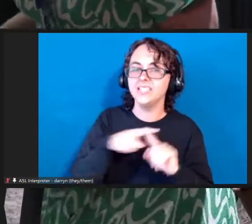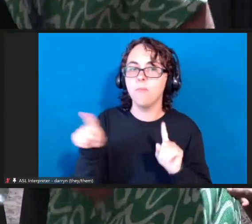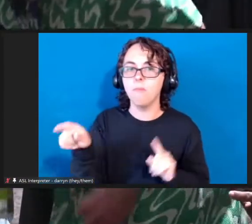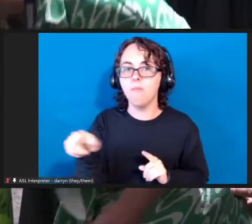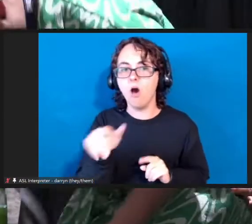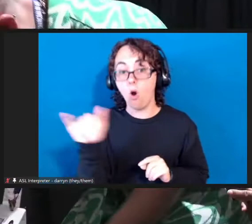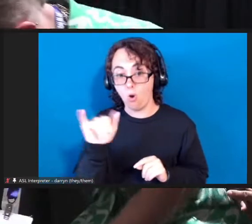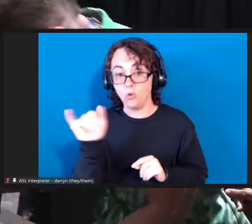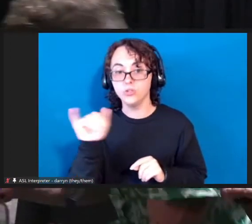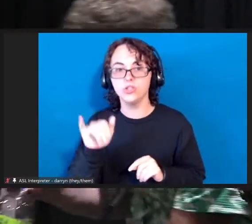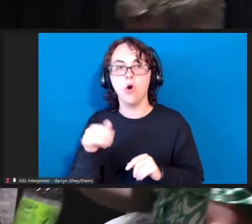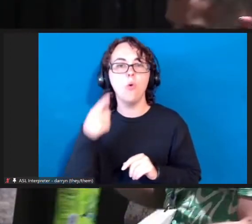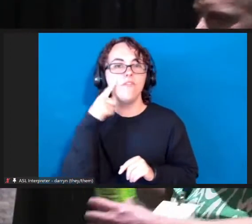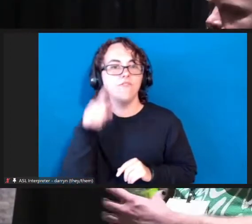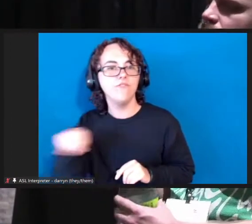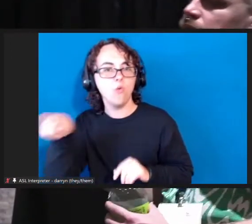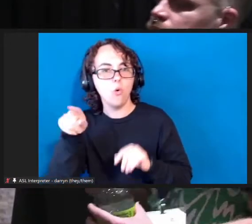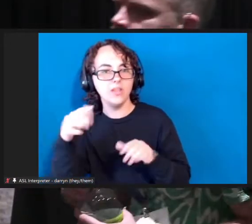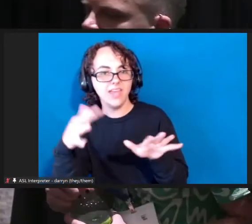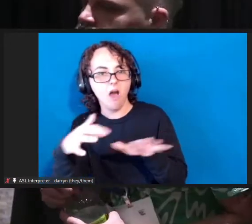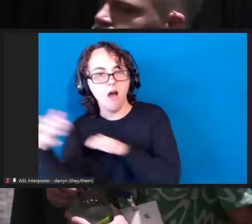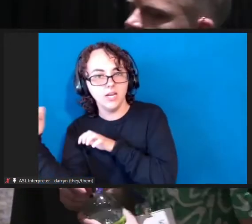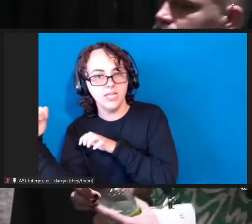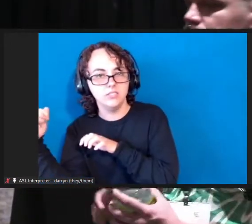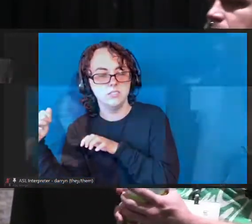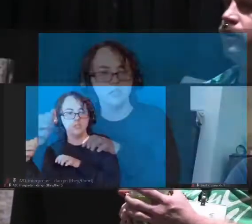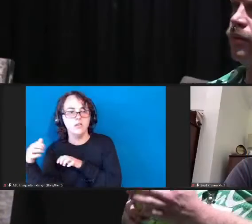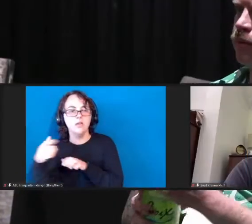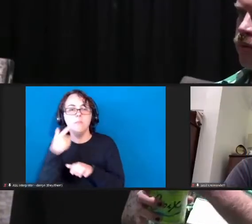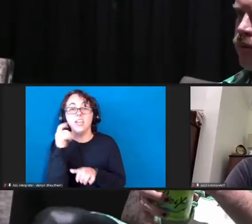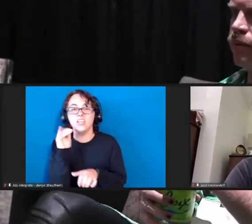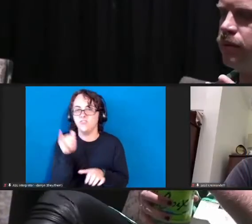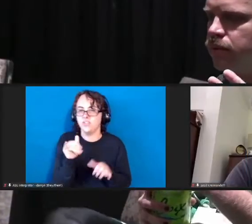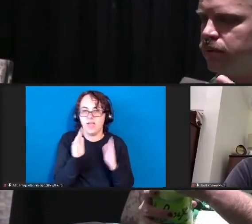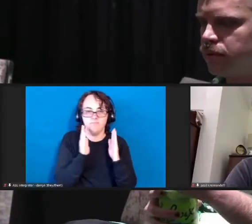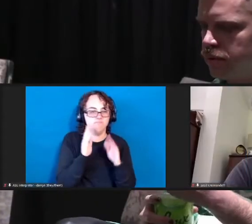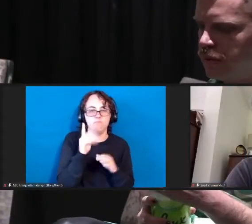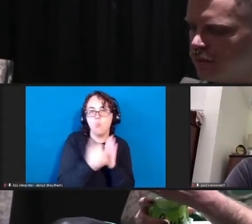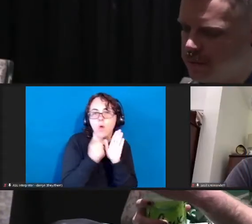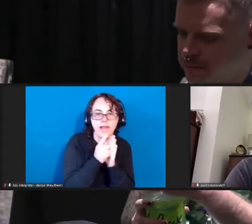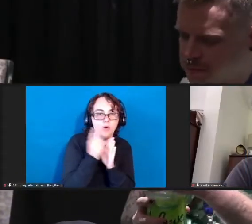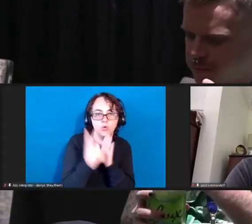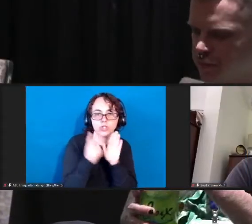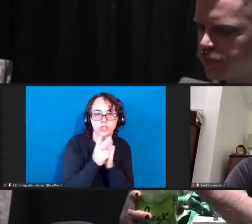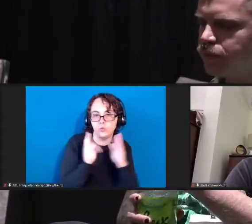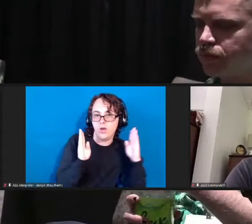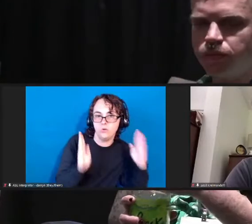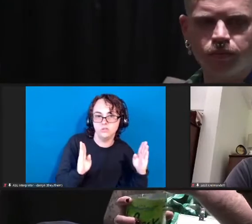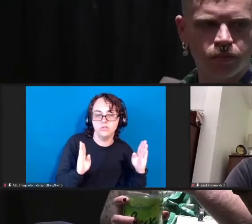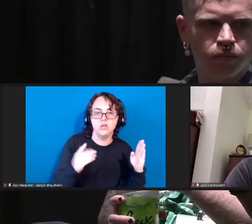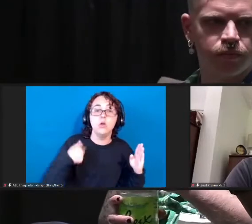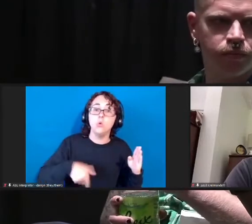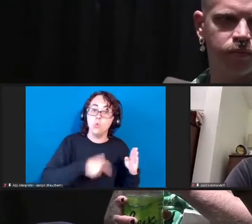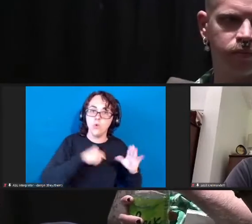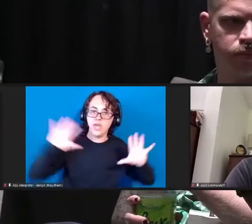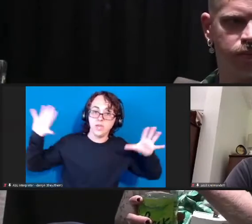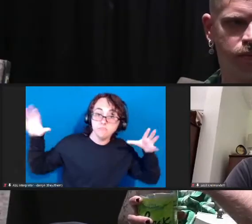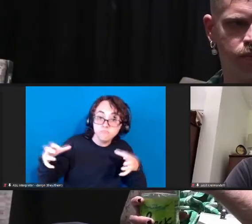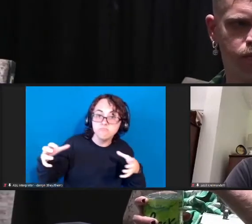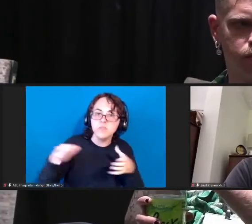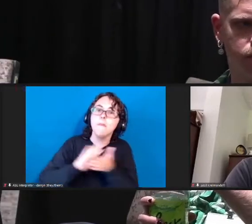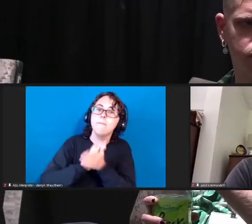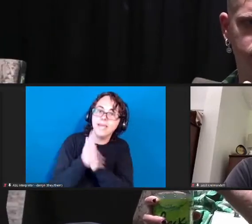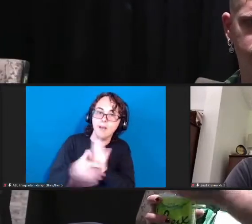audience that has come to see it. Because for that hour or 2 hours, we have become a chosen family. We